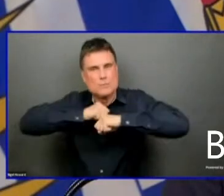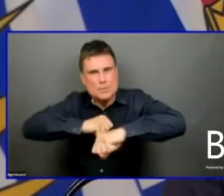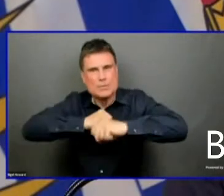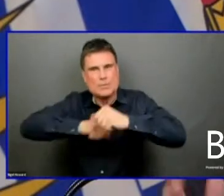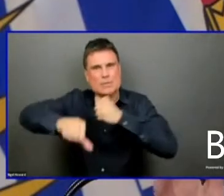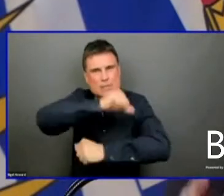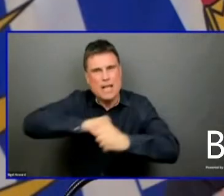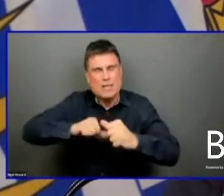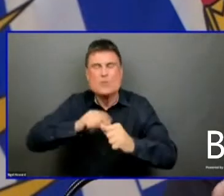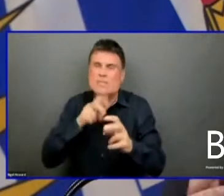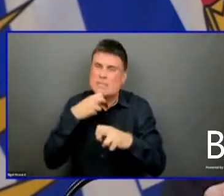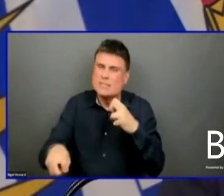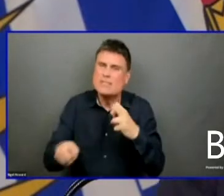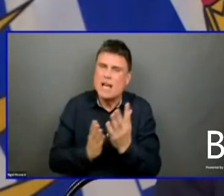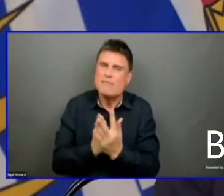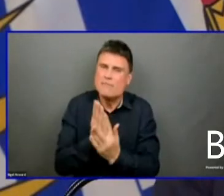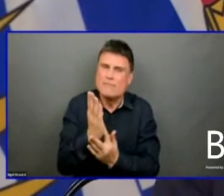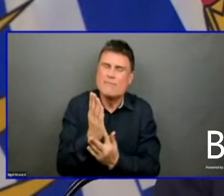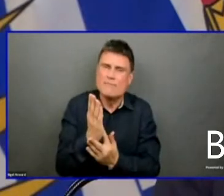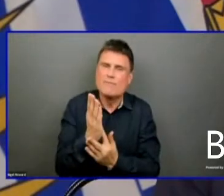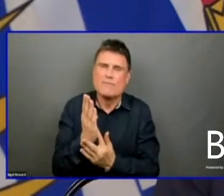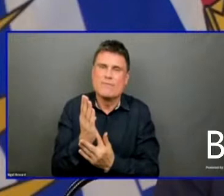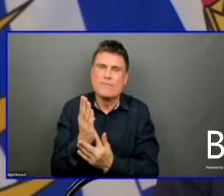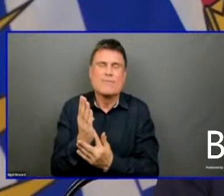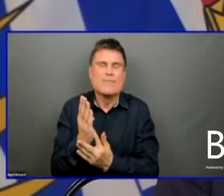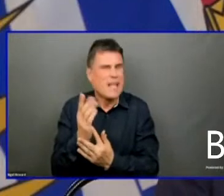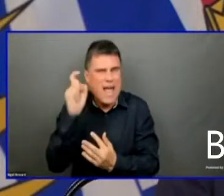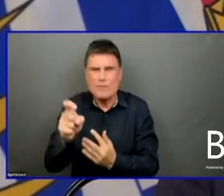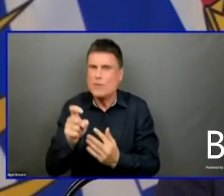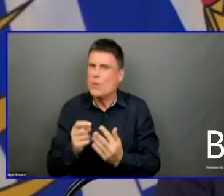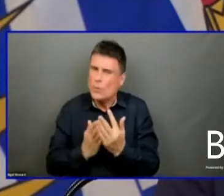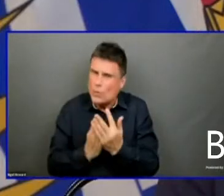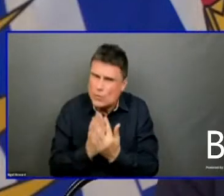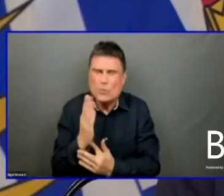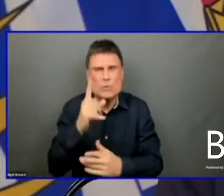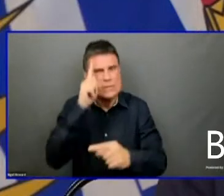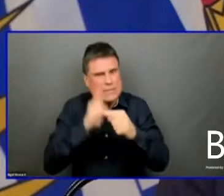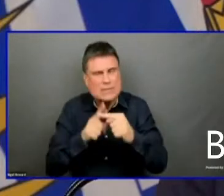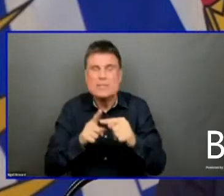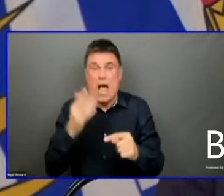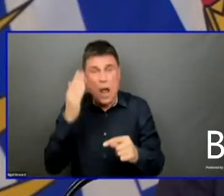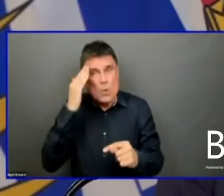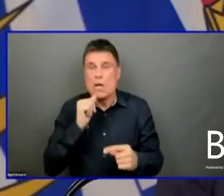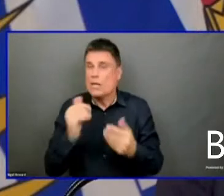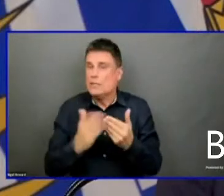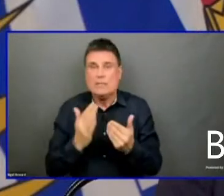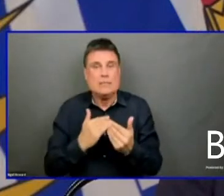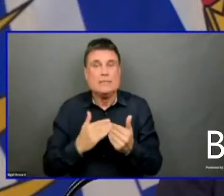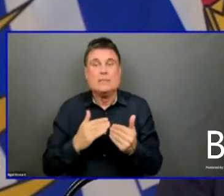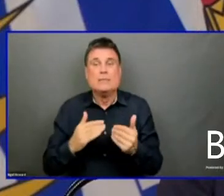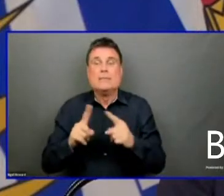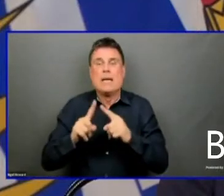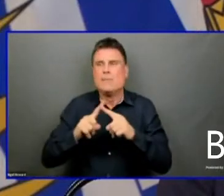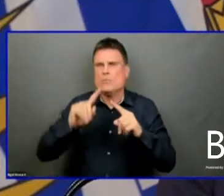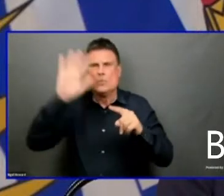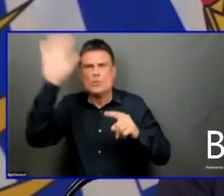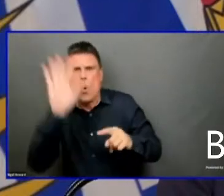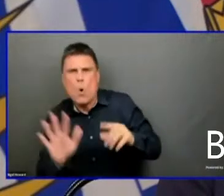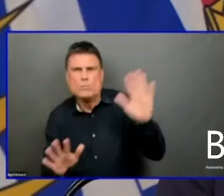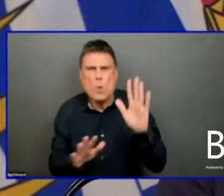regroup. We need to remember that we are in this storm together, and that we still have a ways to